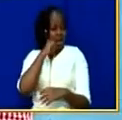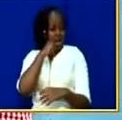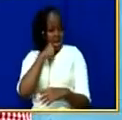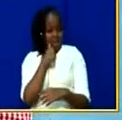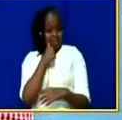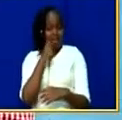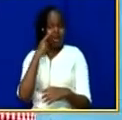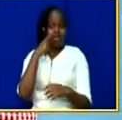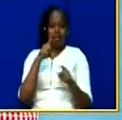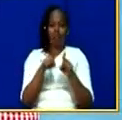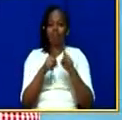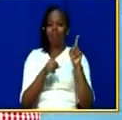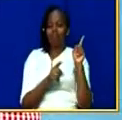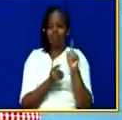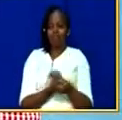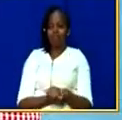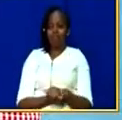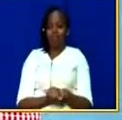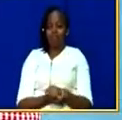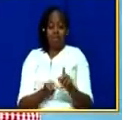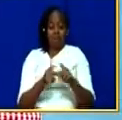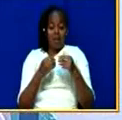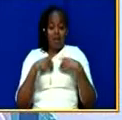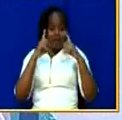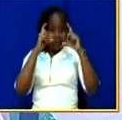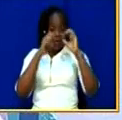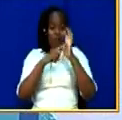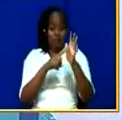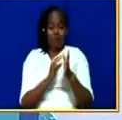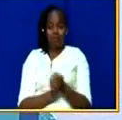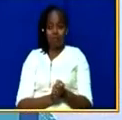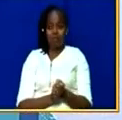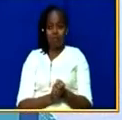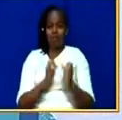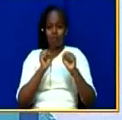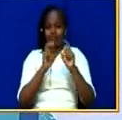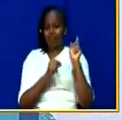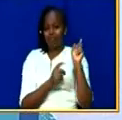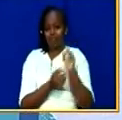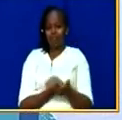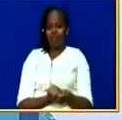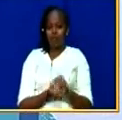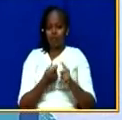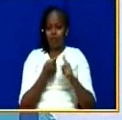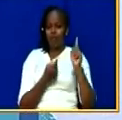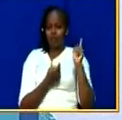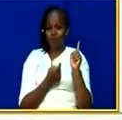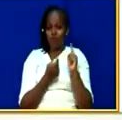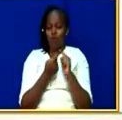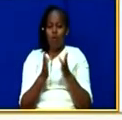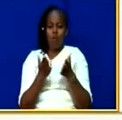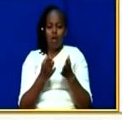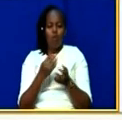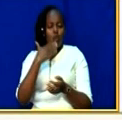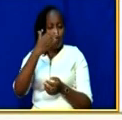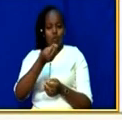Carrot that we eat. seed. Yeah, I even have some pictures to show you. Okay, How great. you can look from that carrot there that we normally eat. Uh-huh.